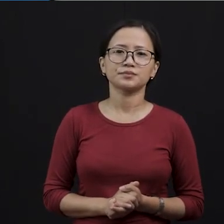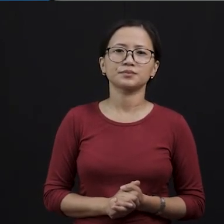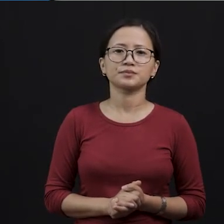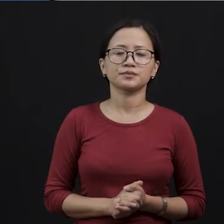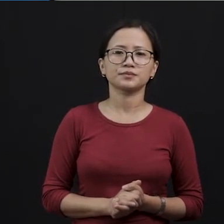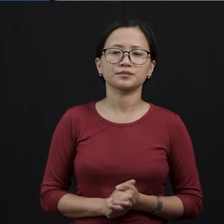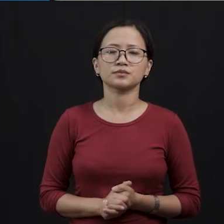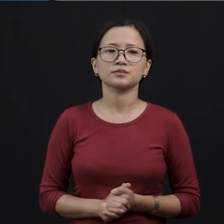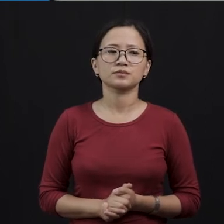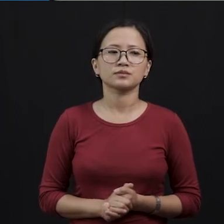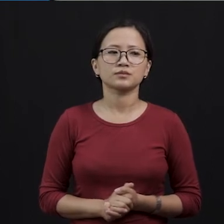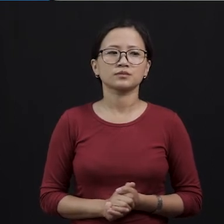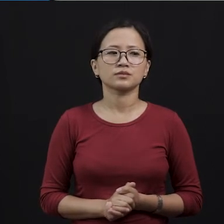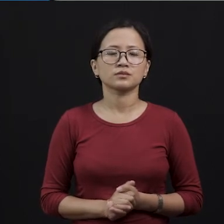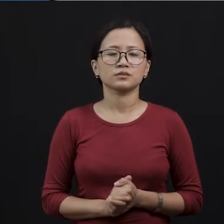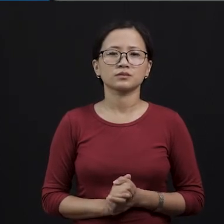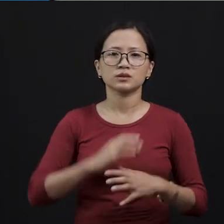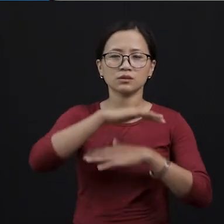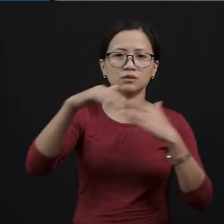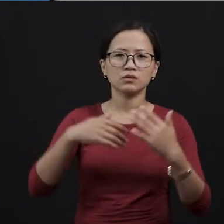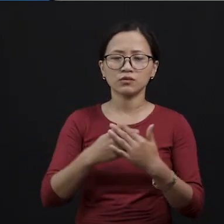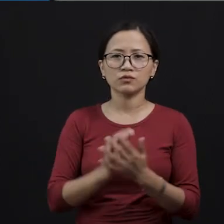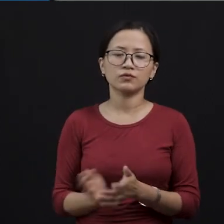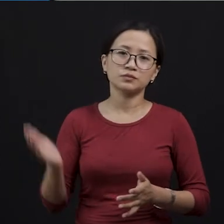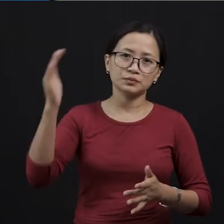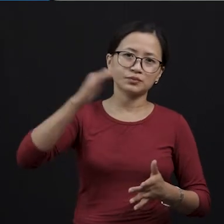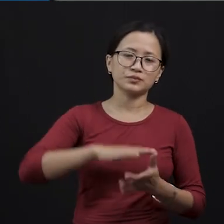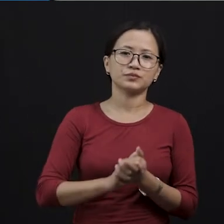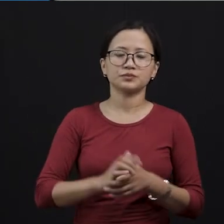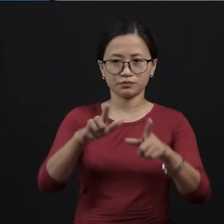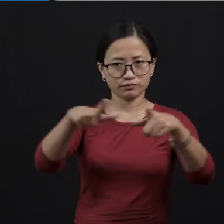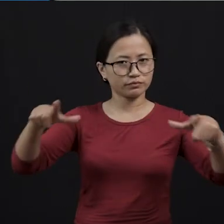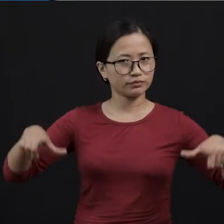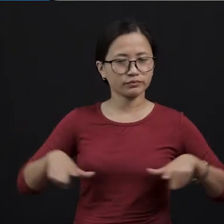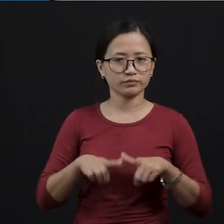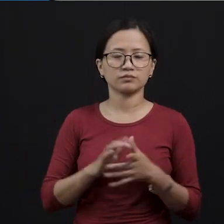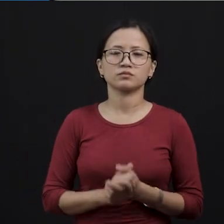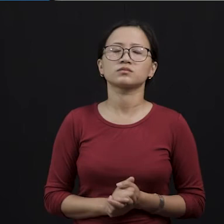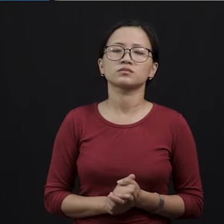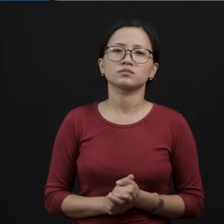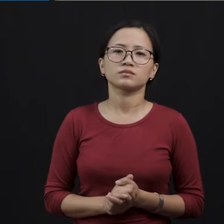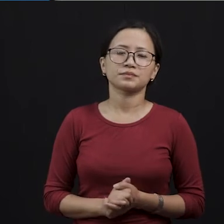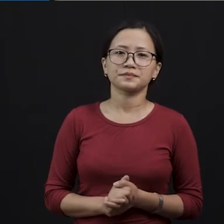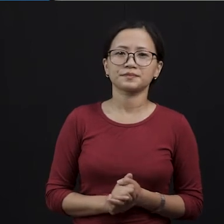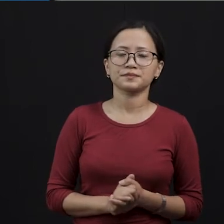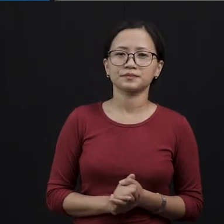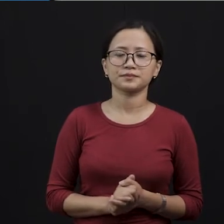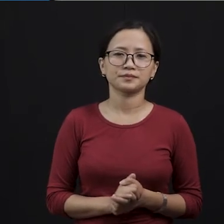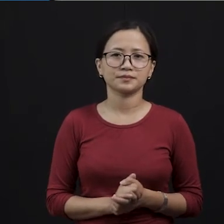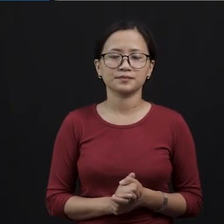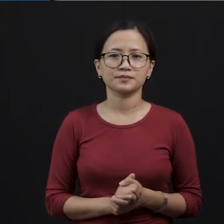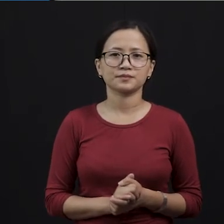In mati, in land. So all this, they all are from land. Forest, grassland, mountain,